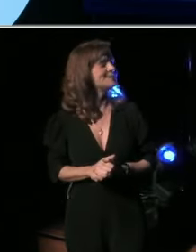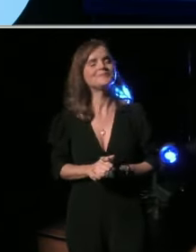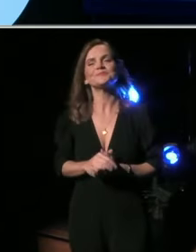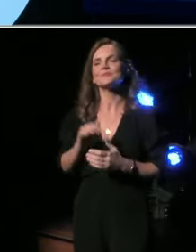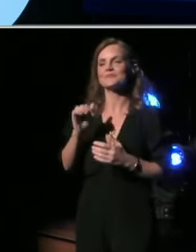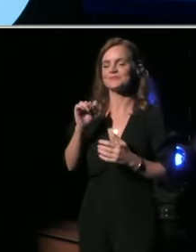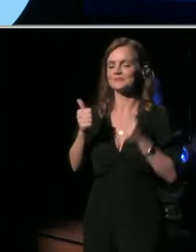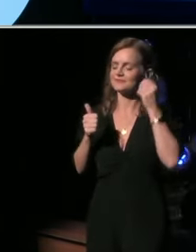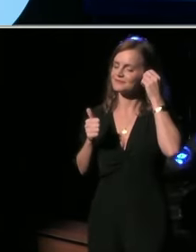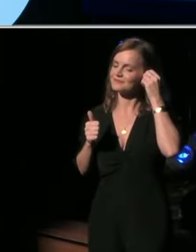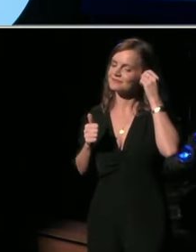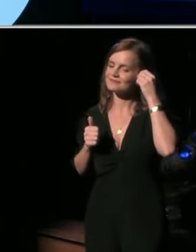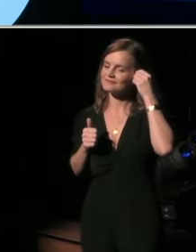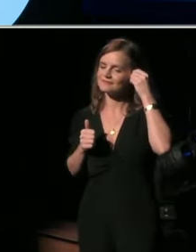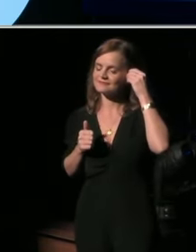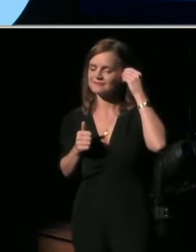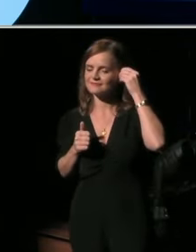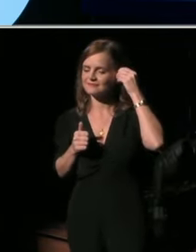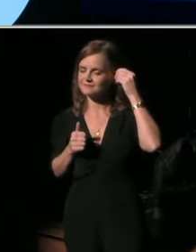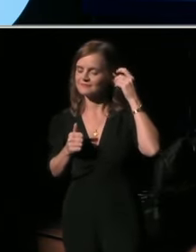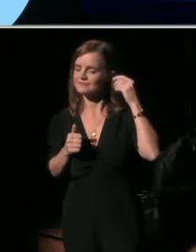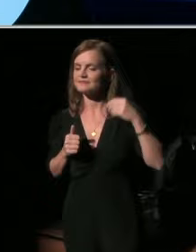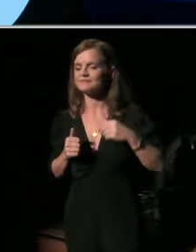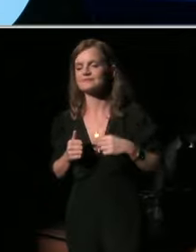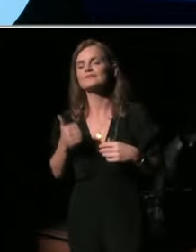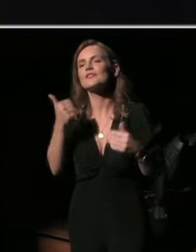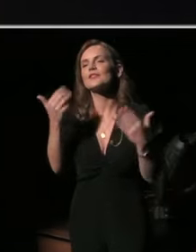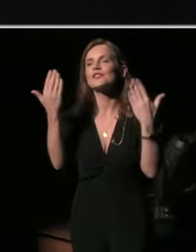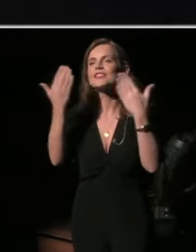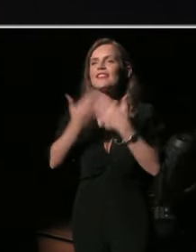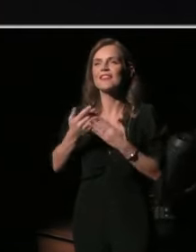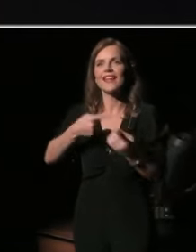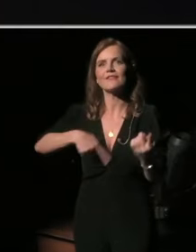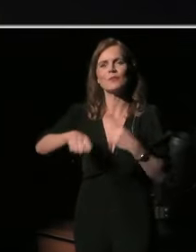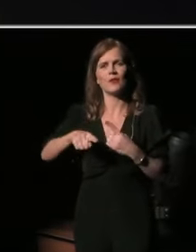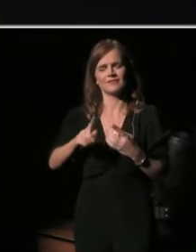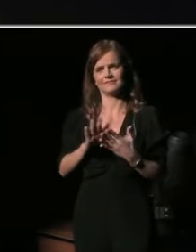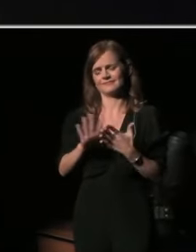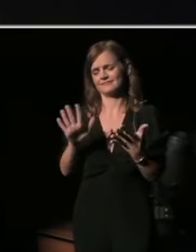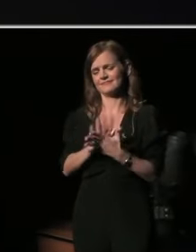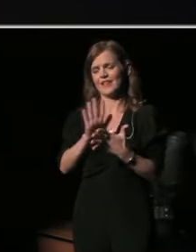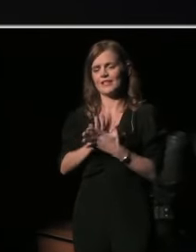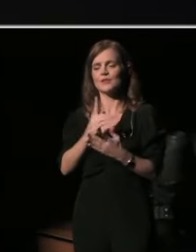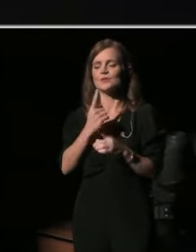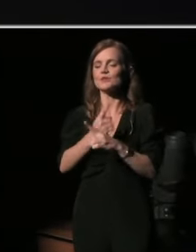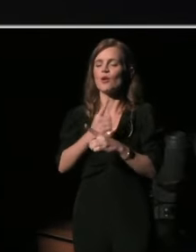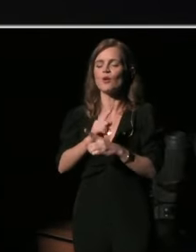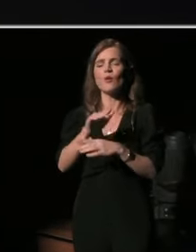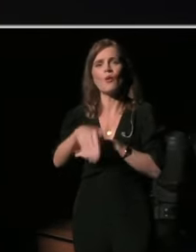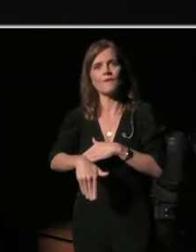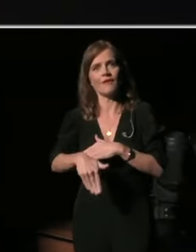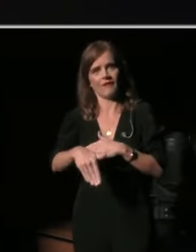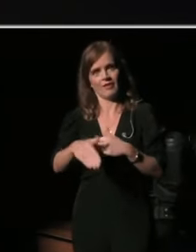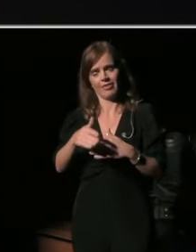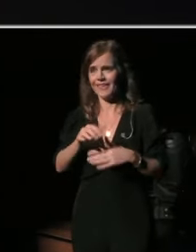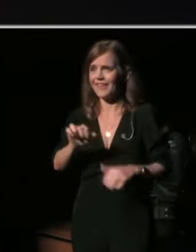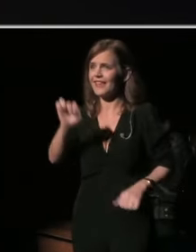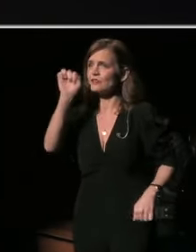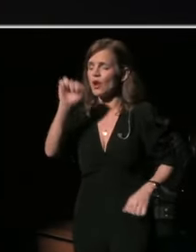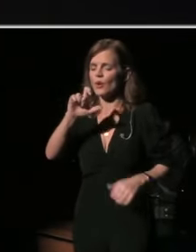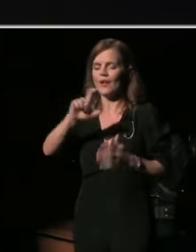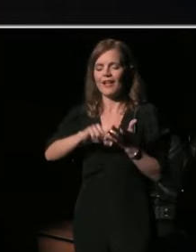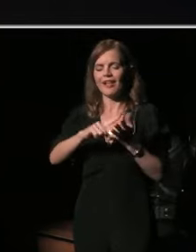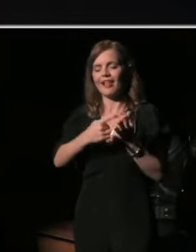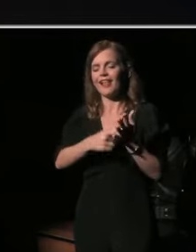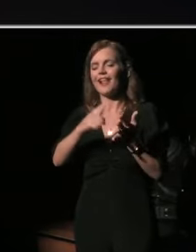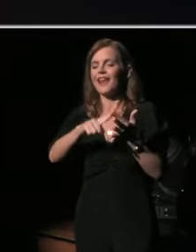Good evening, everyone. It gives me great pleasure to have this opportunity to talk about this year's Grierson hero, Claire Richards. I